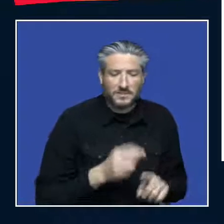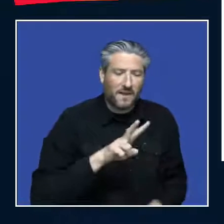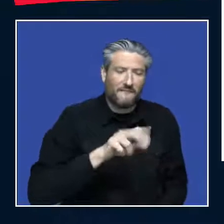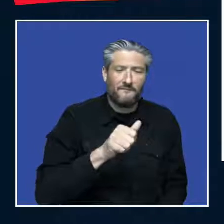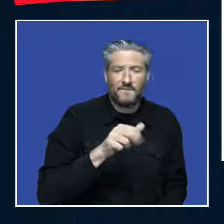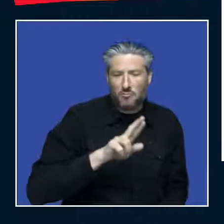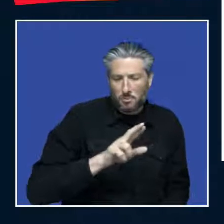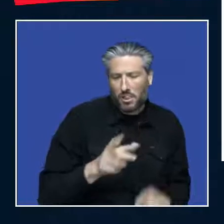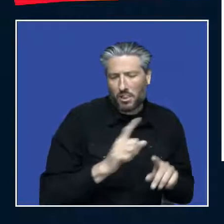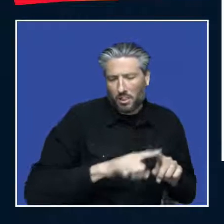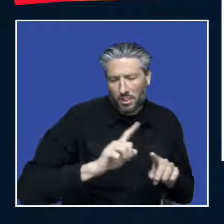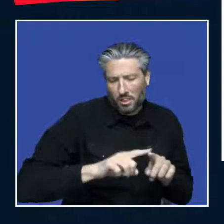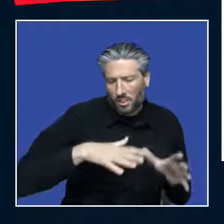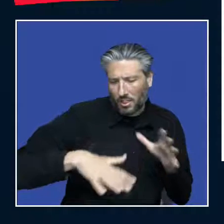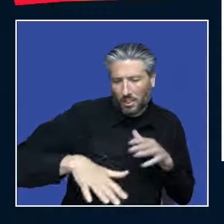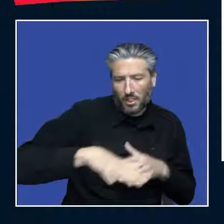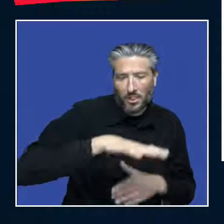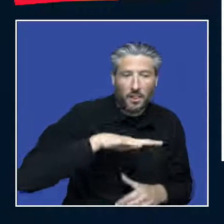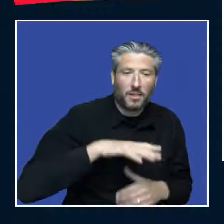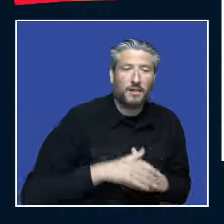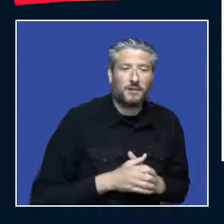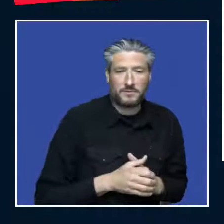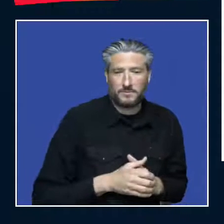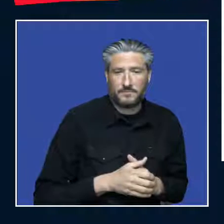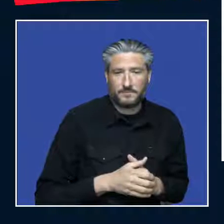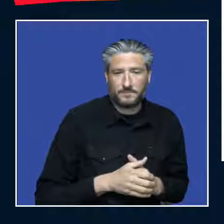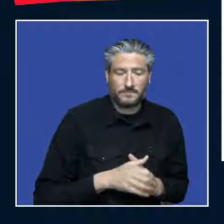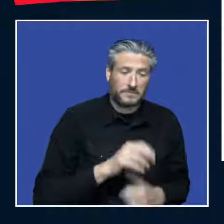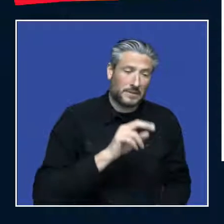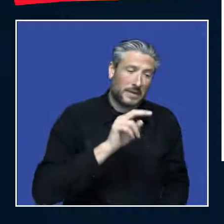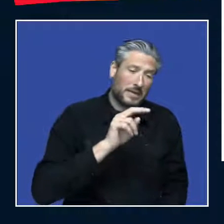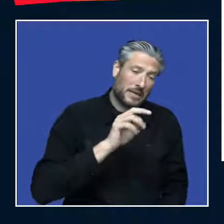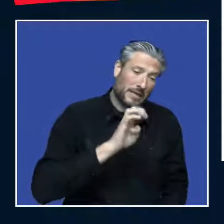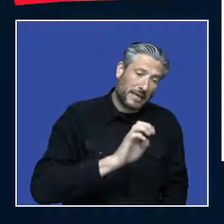use env for environment variables or arg for